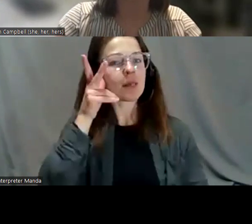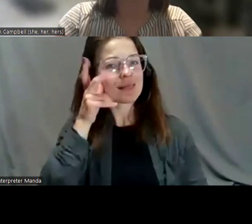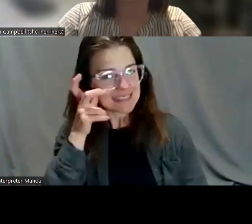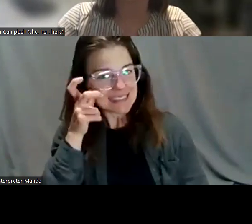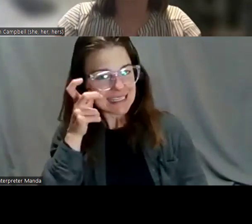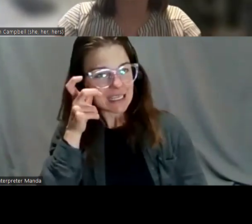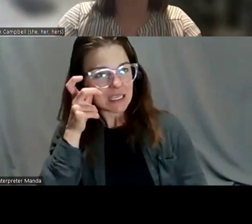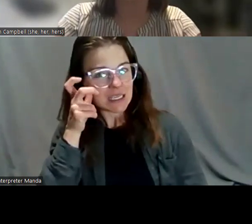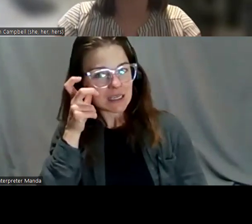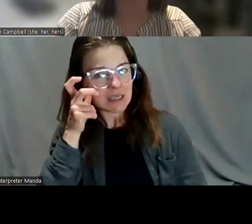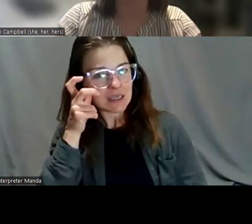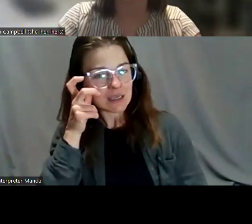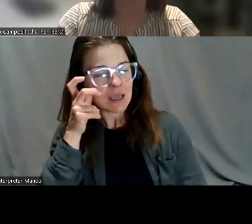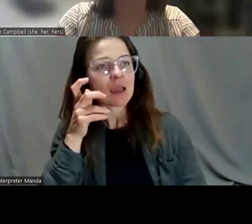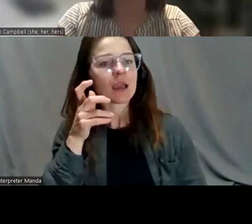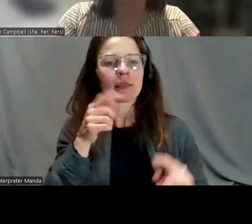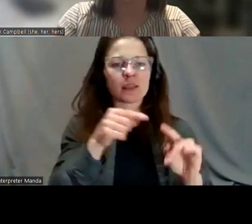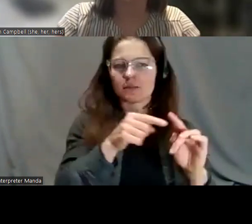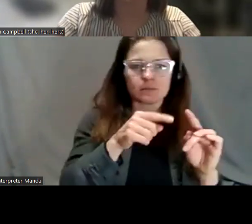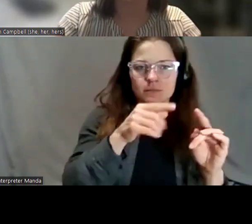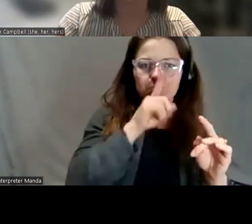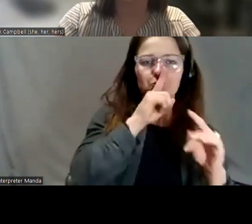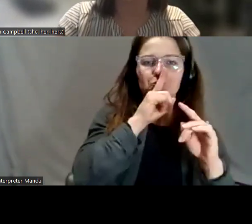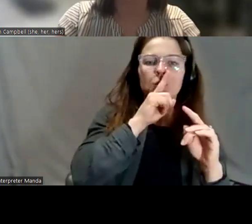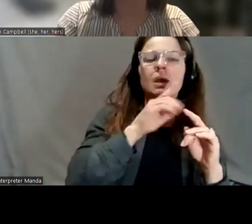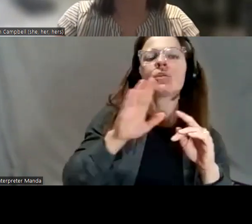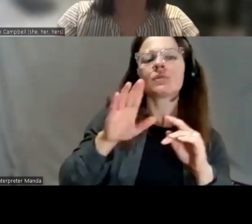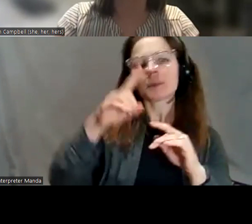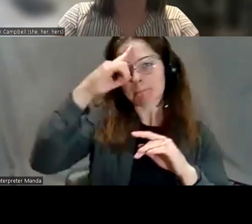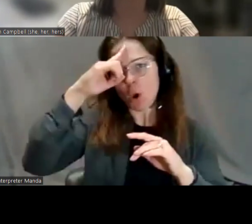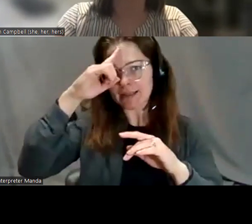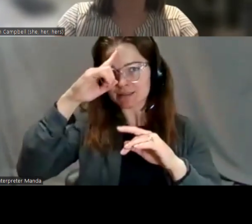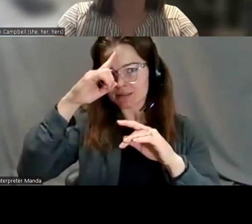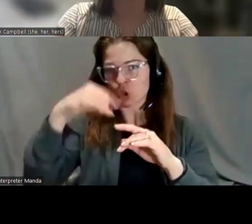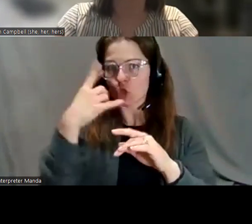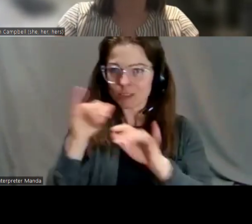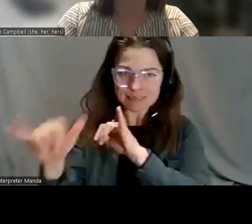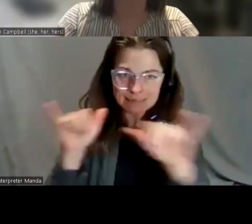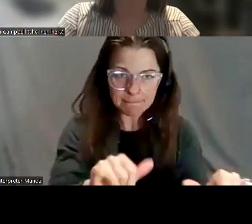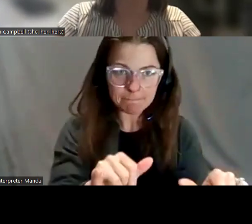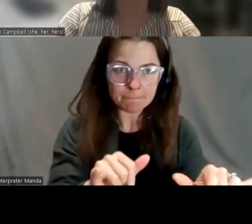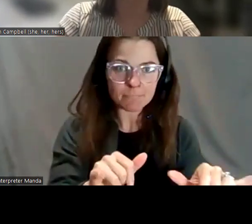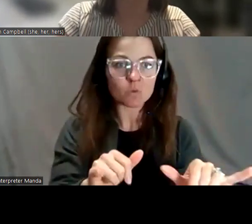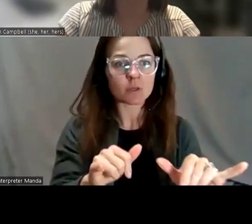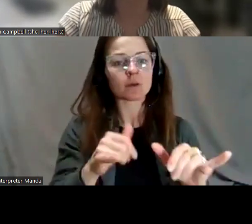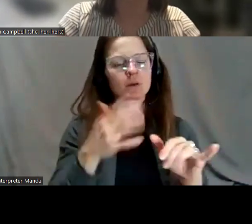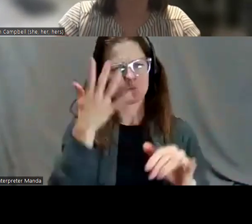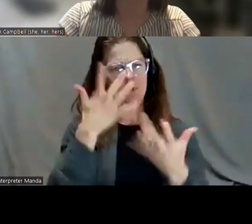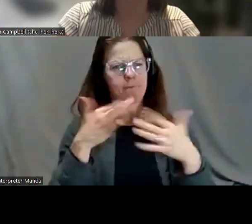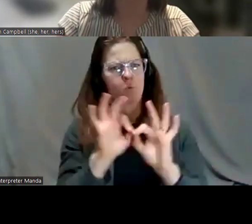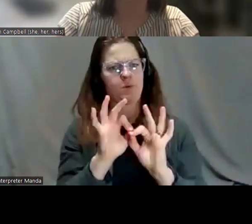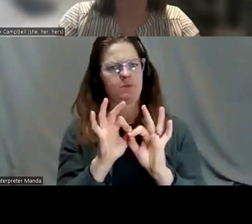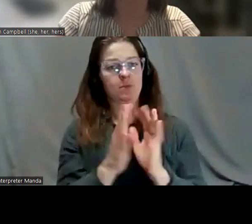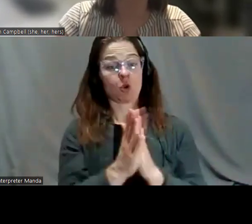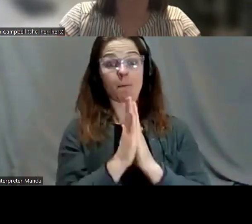their brains are animated in similar ways. Now, why is this the case? That when we read physical texts, we